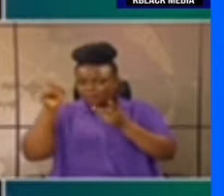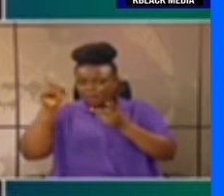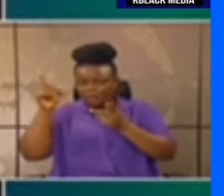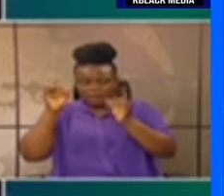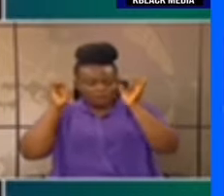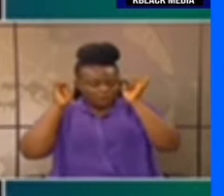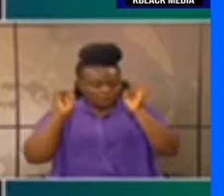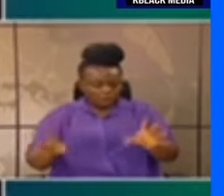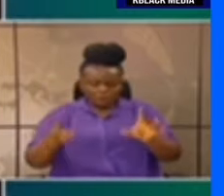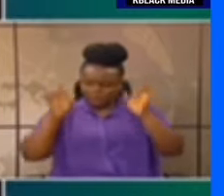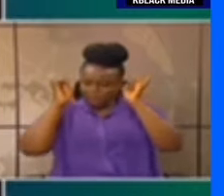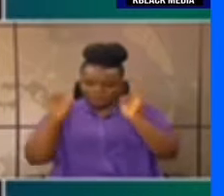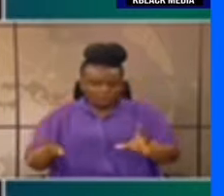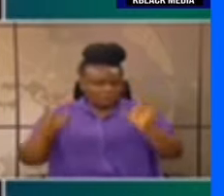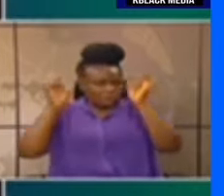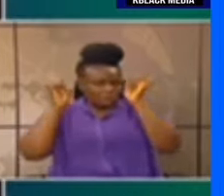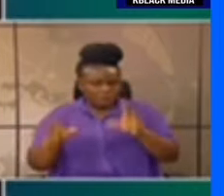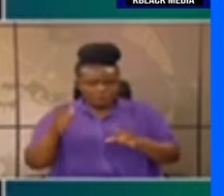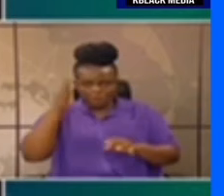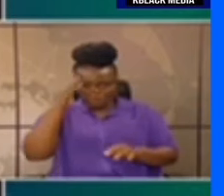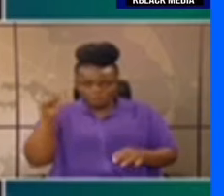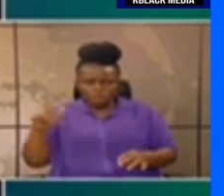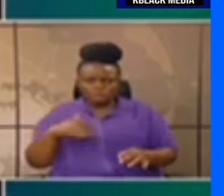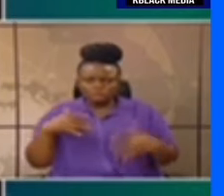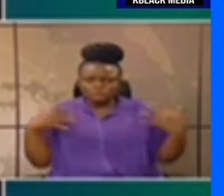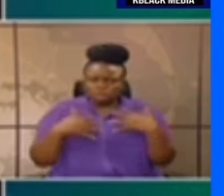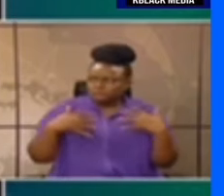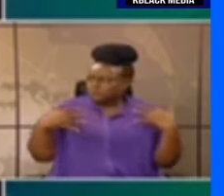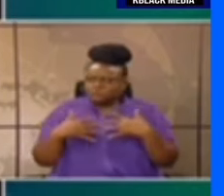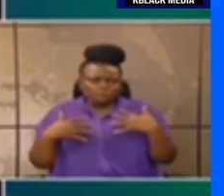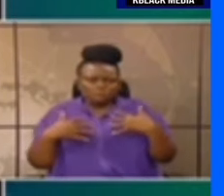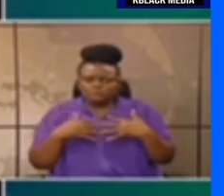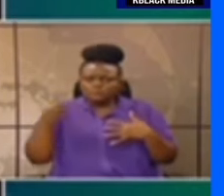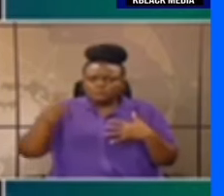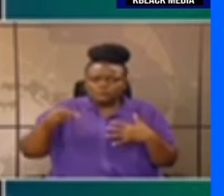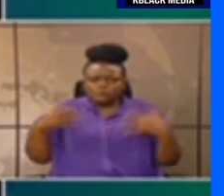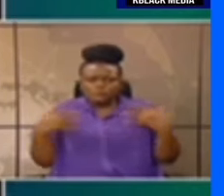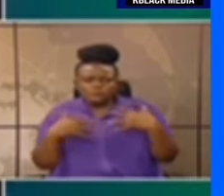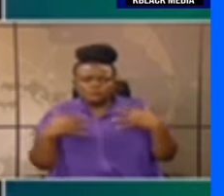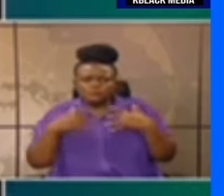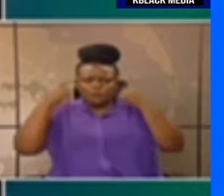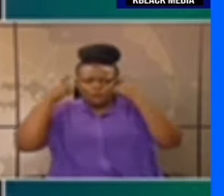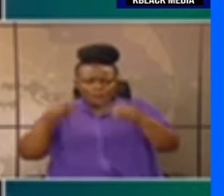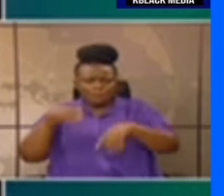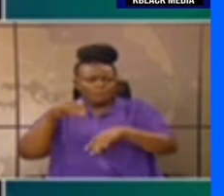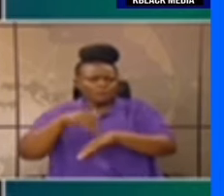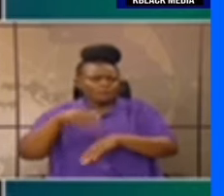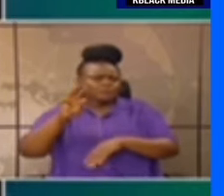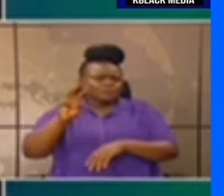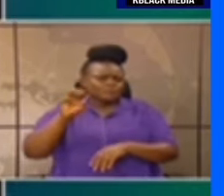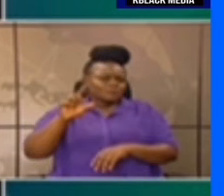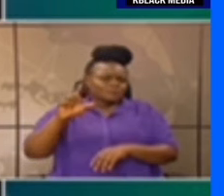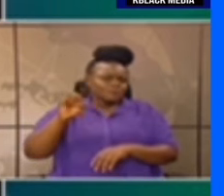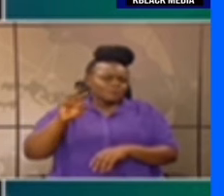cry because now he wasn't that safe and now about human is family in the name combo it must be